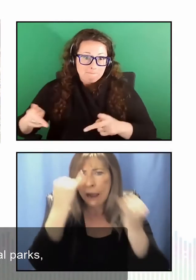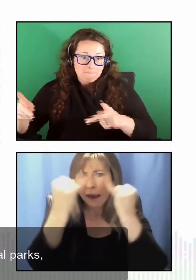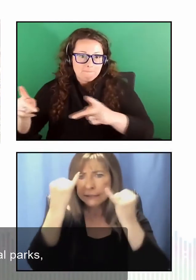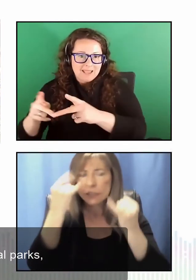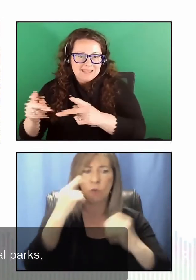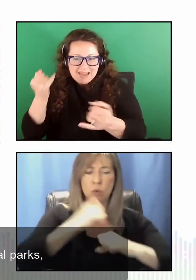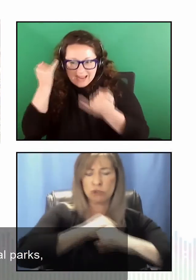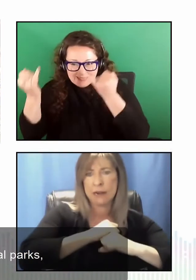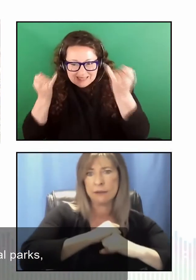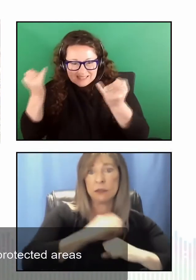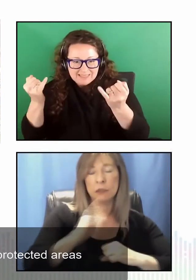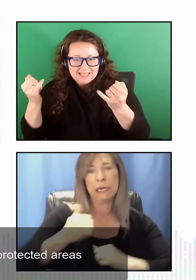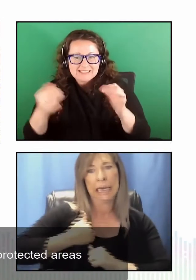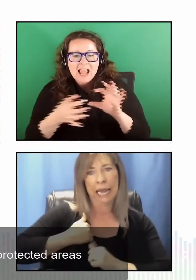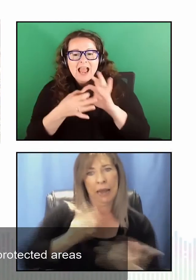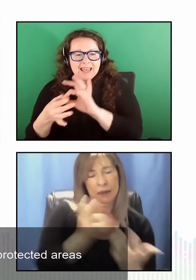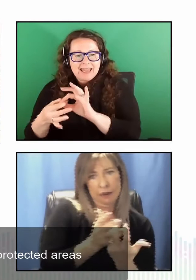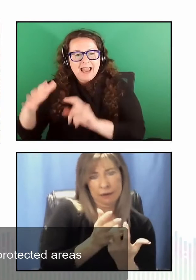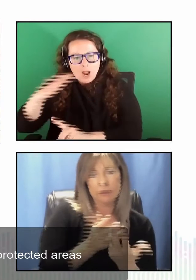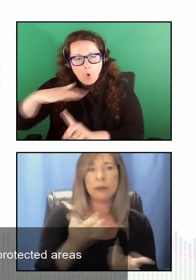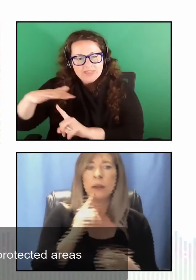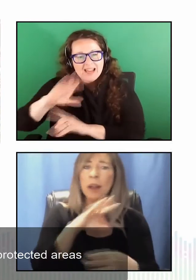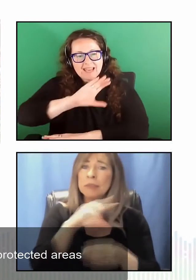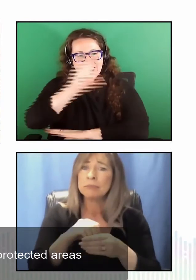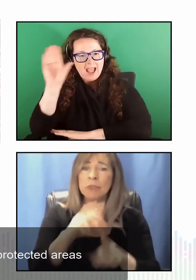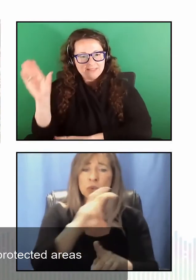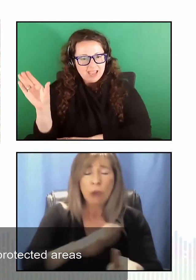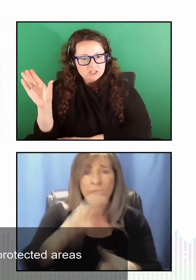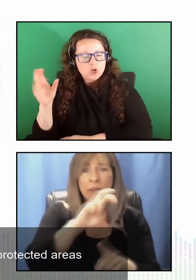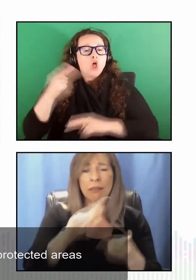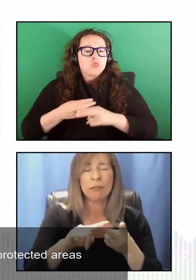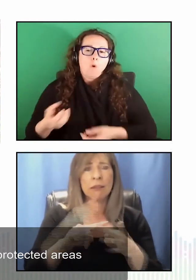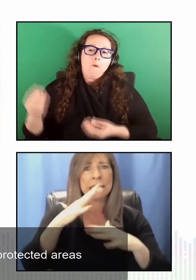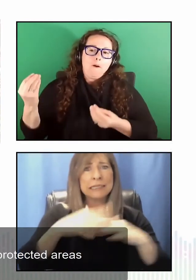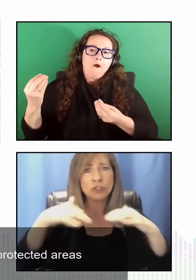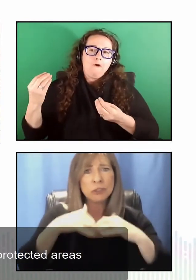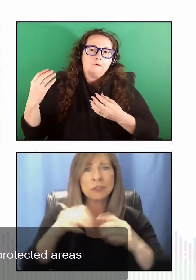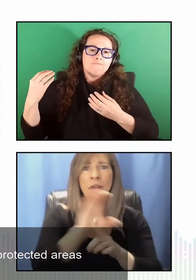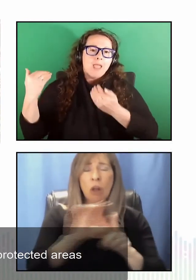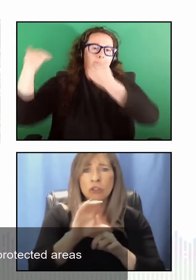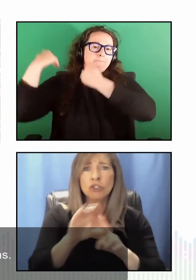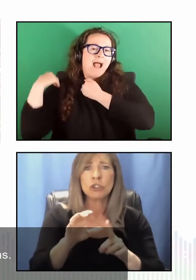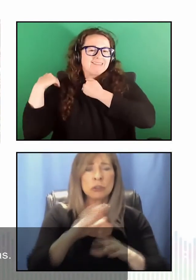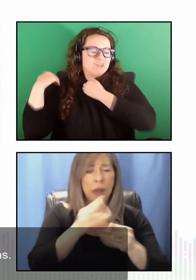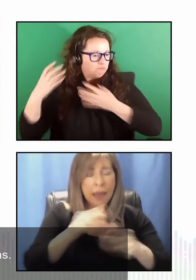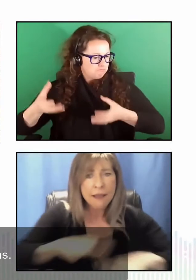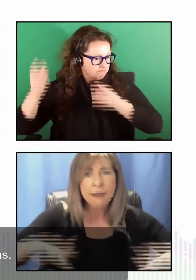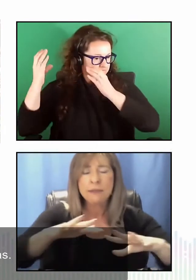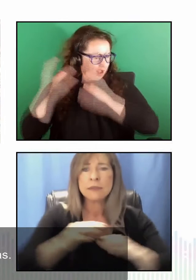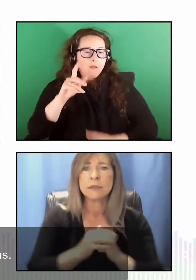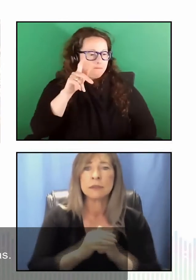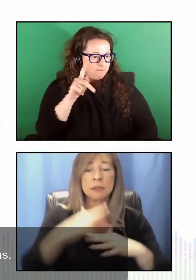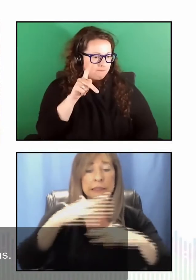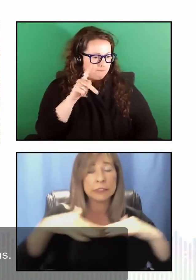It includes tribal parks, Indigenous cultural landscapes, Indigenous protected areas, and Indigenous